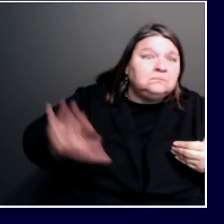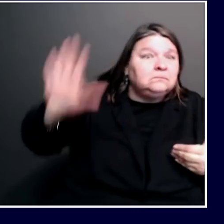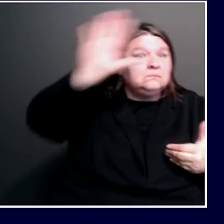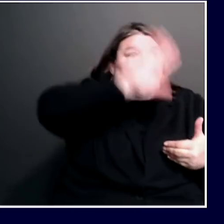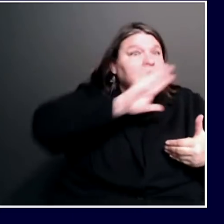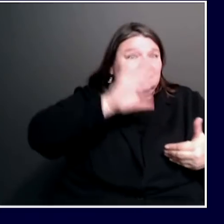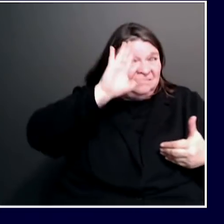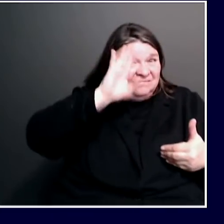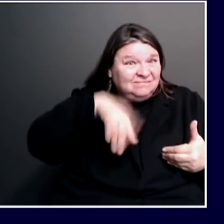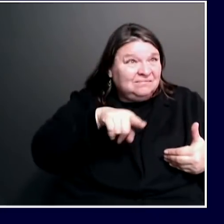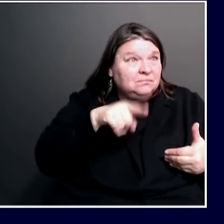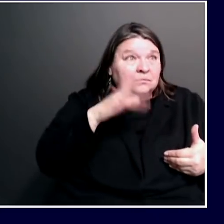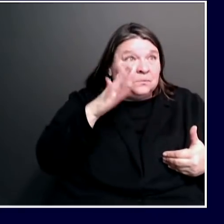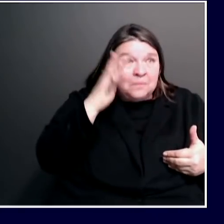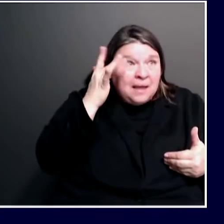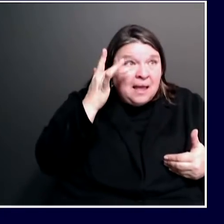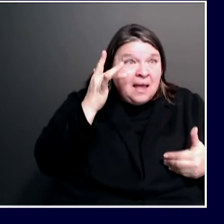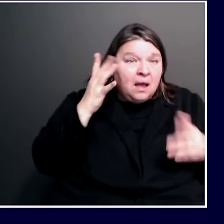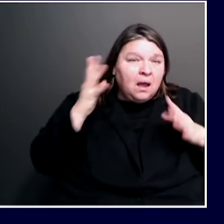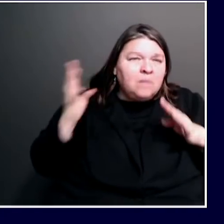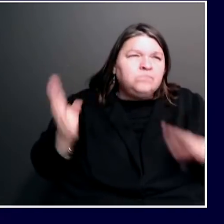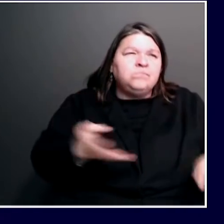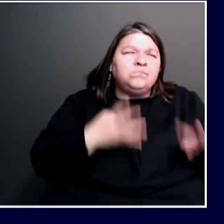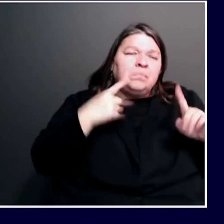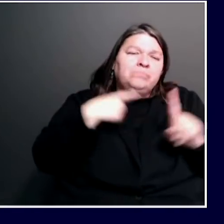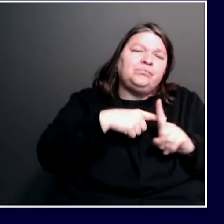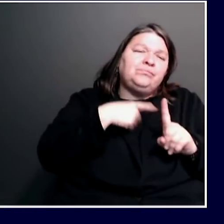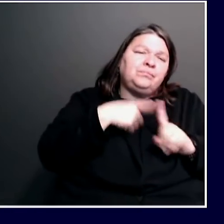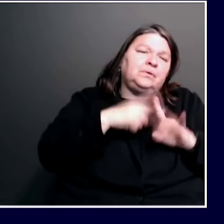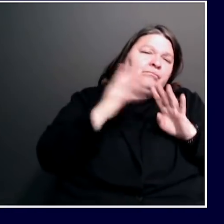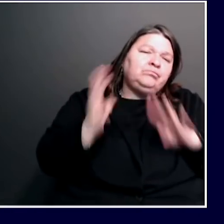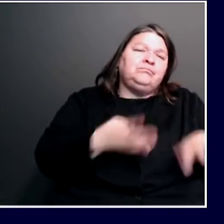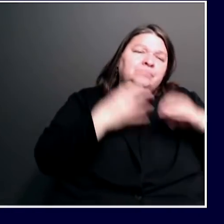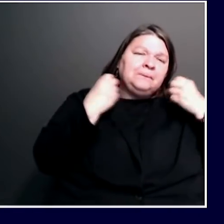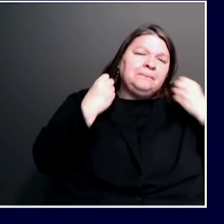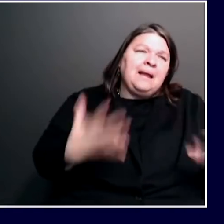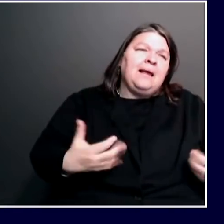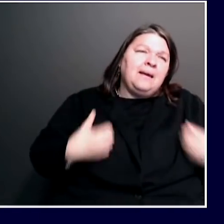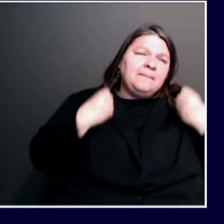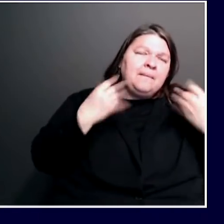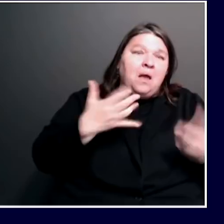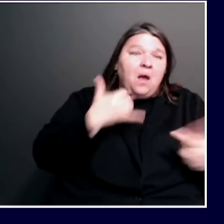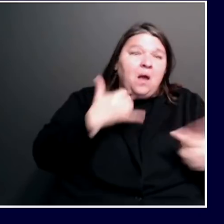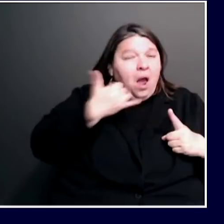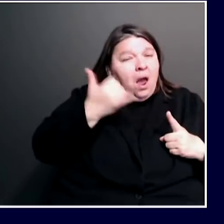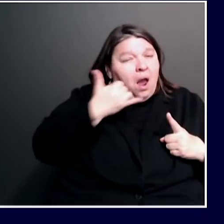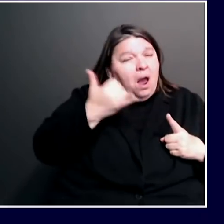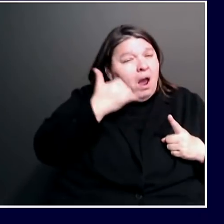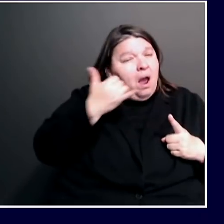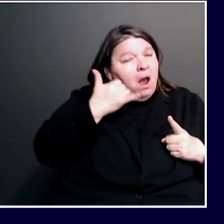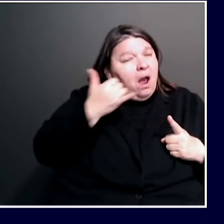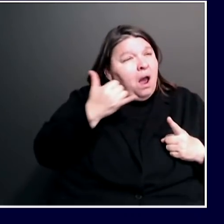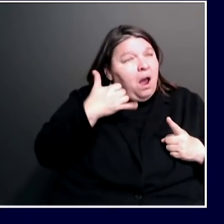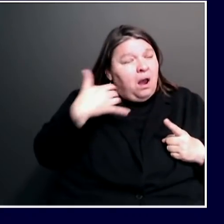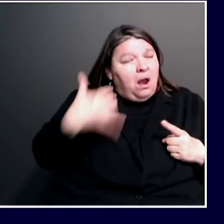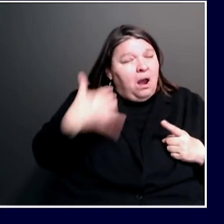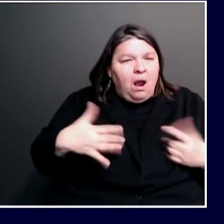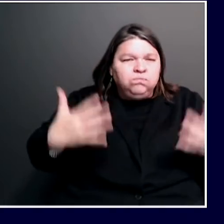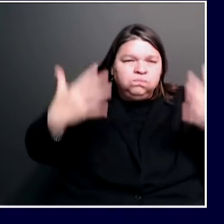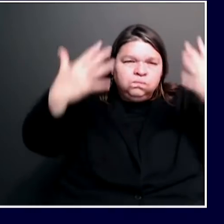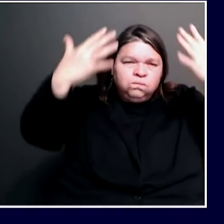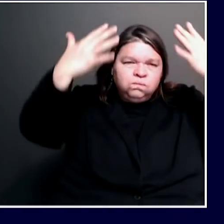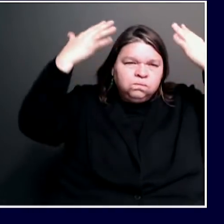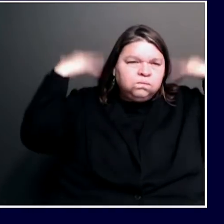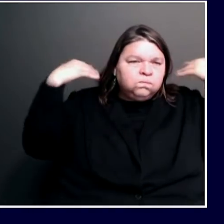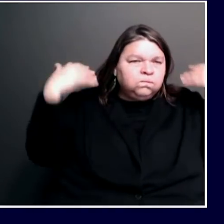of cases. Maine has always found there to be value in case investigation. It's how, for example, when folks say, where are you seeing people